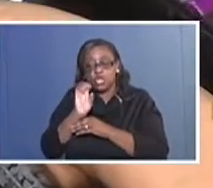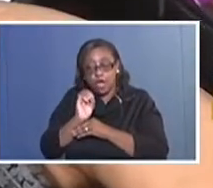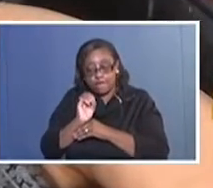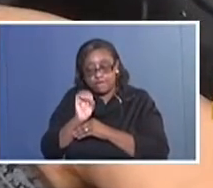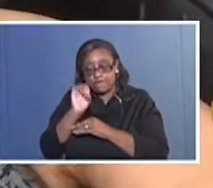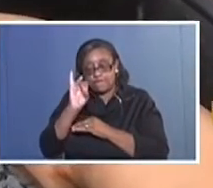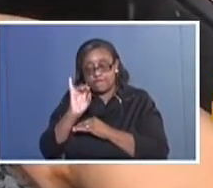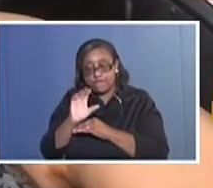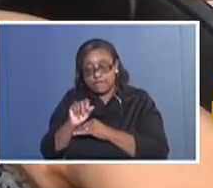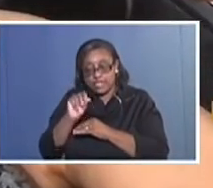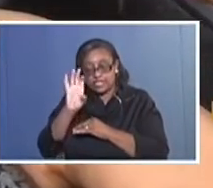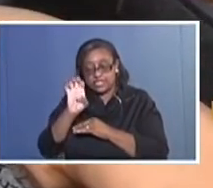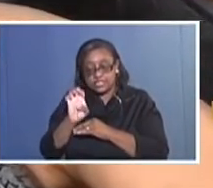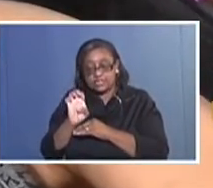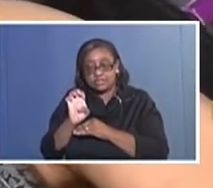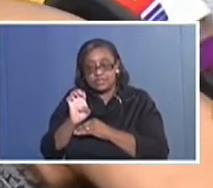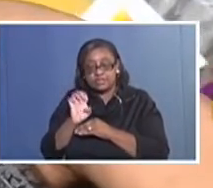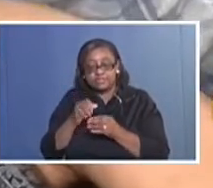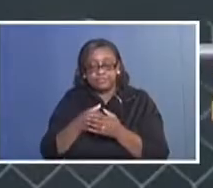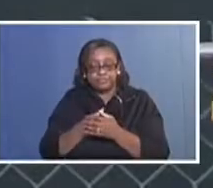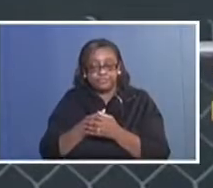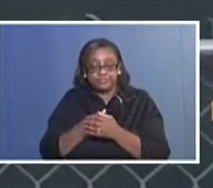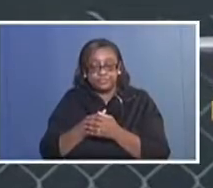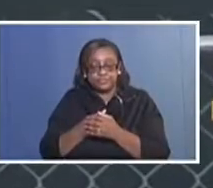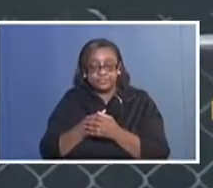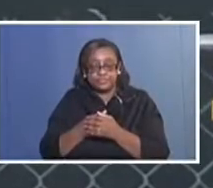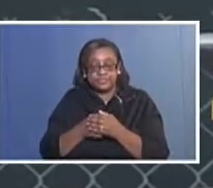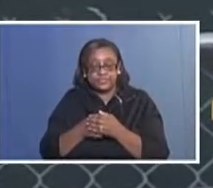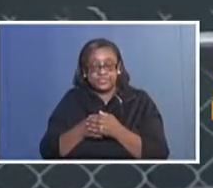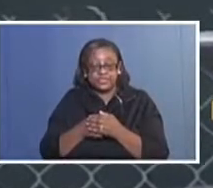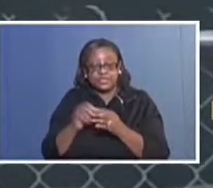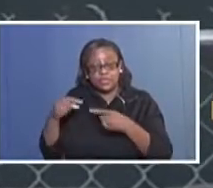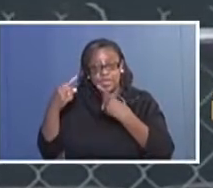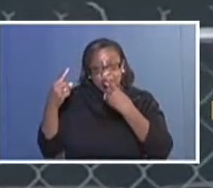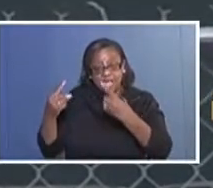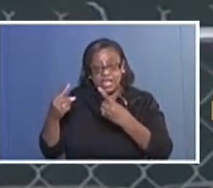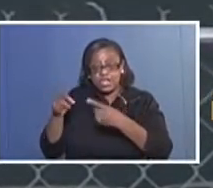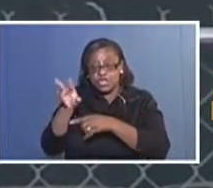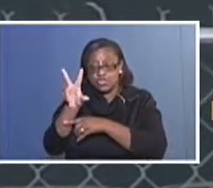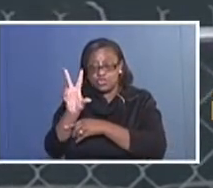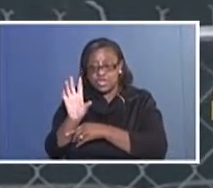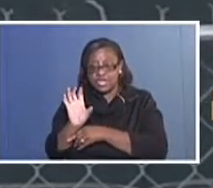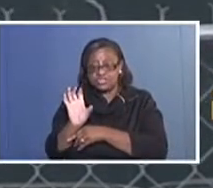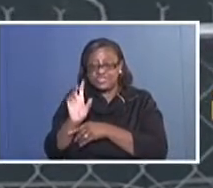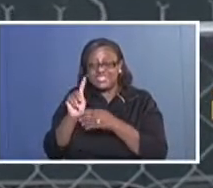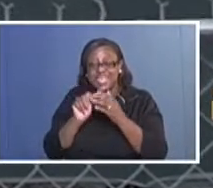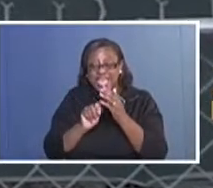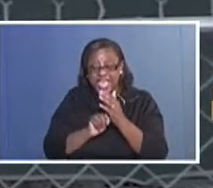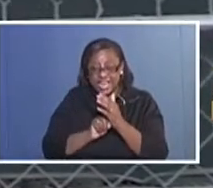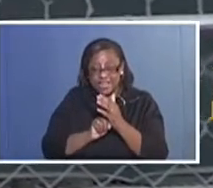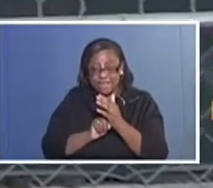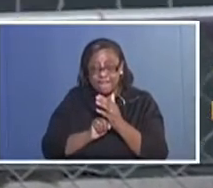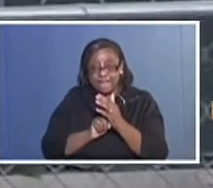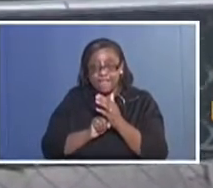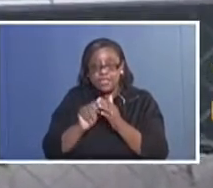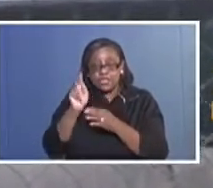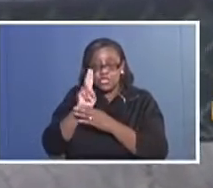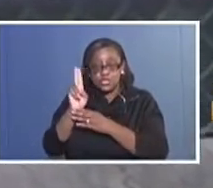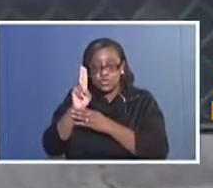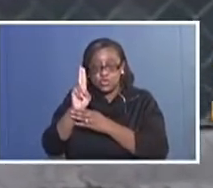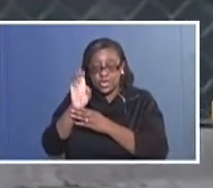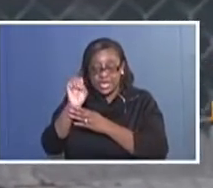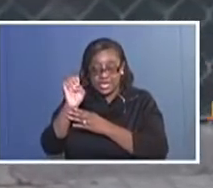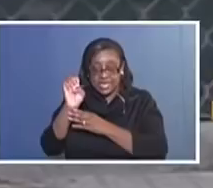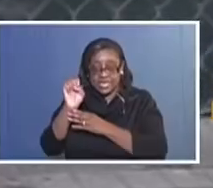service, and modernization of it. Well, meantime, the new $310 million United States Embassy